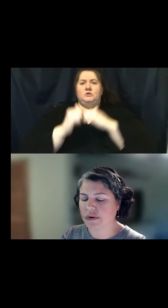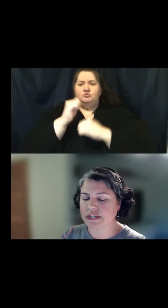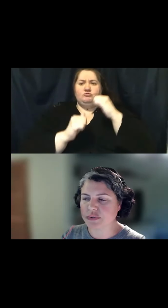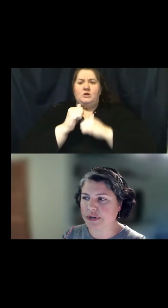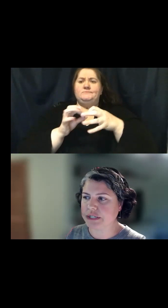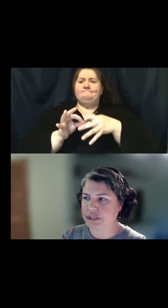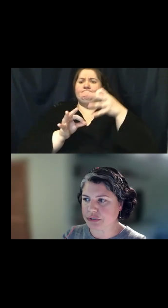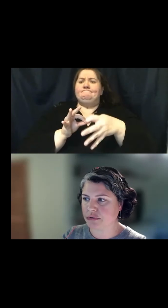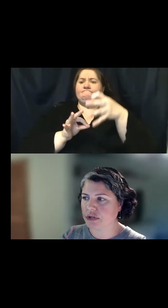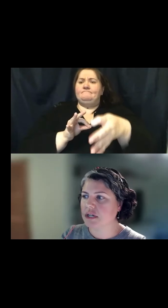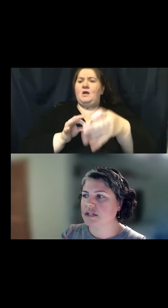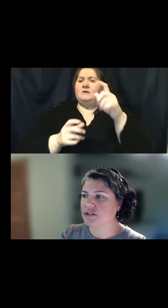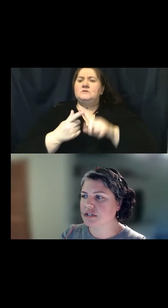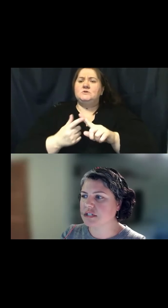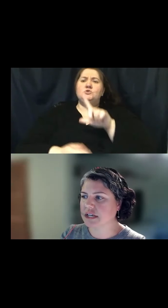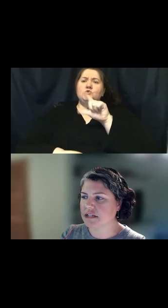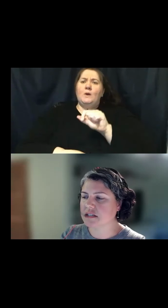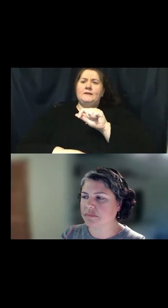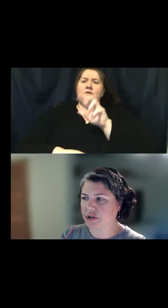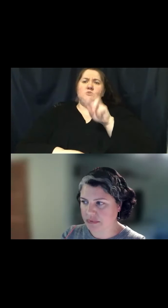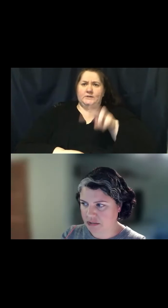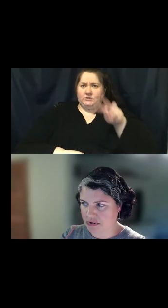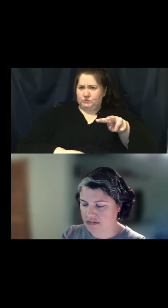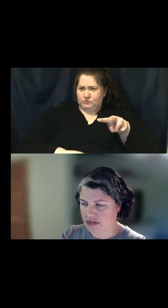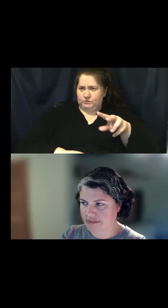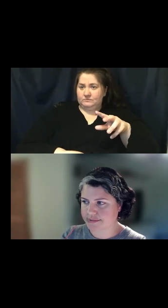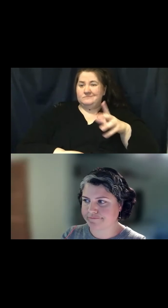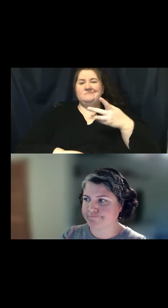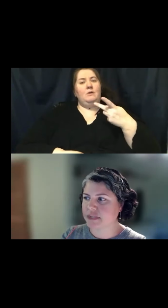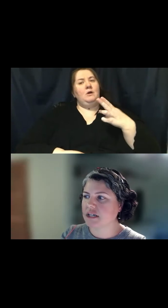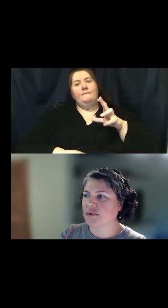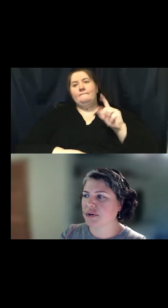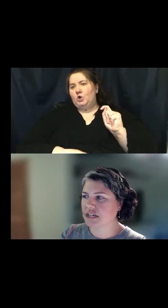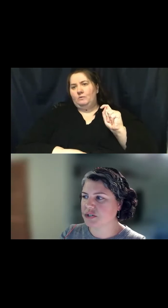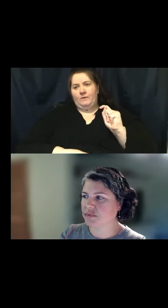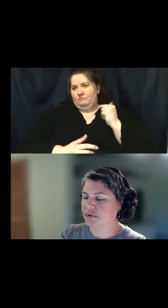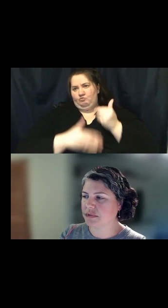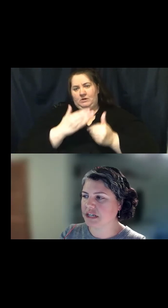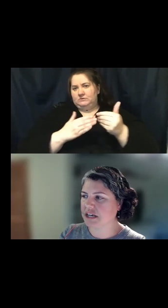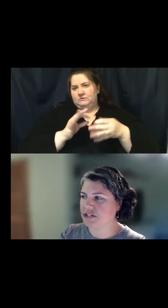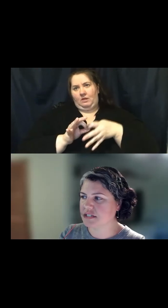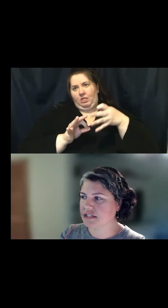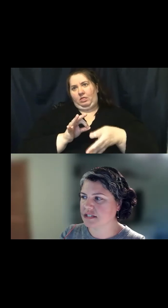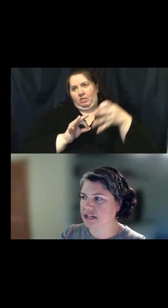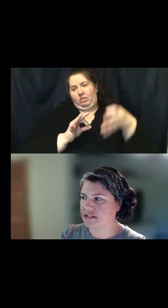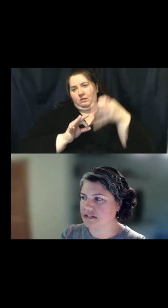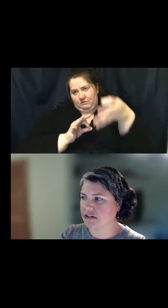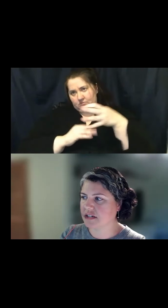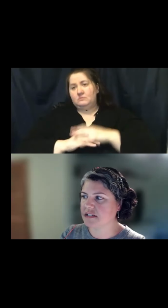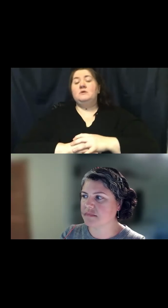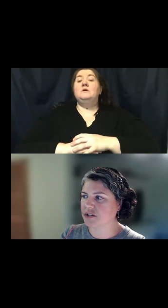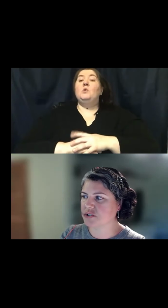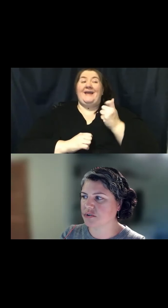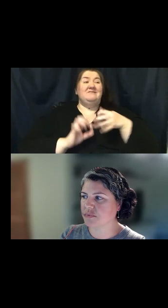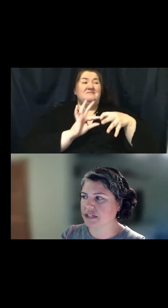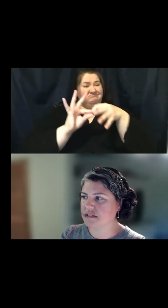least 2022 due to delays in the permitting process. Coordination with permitting agencies is necessary